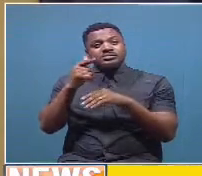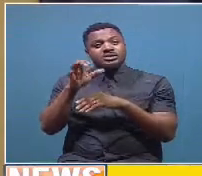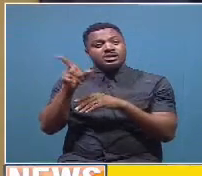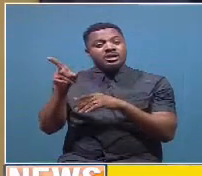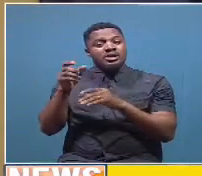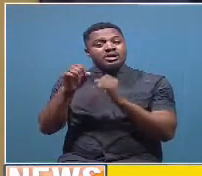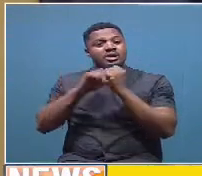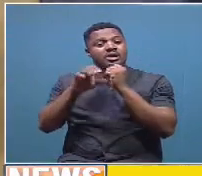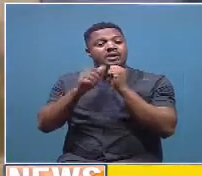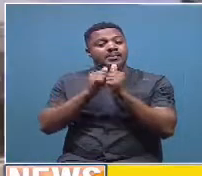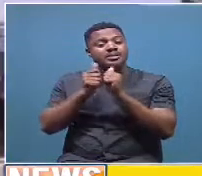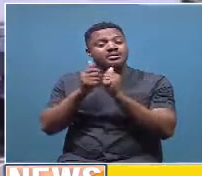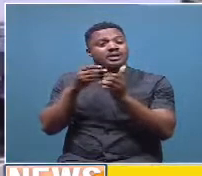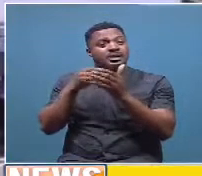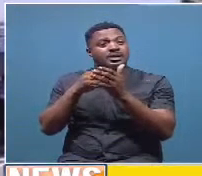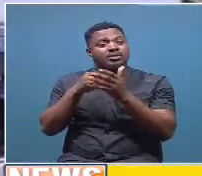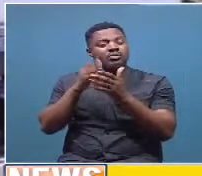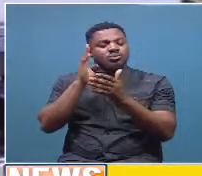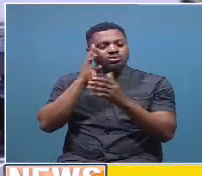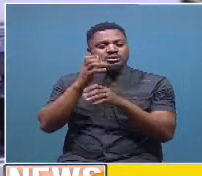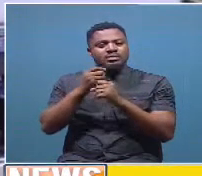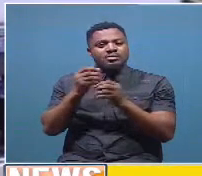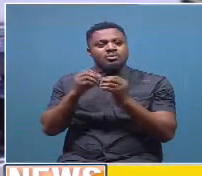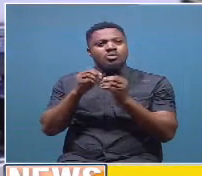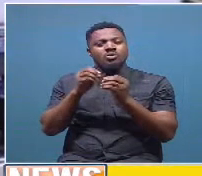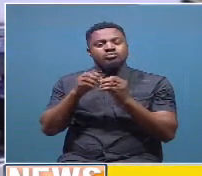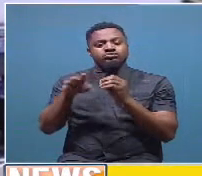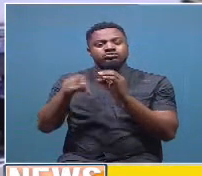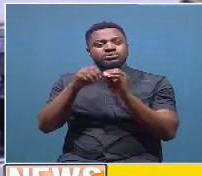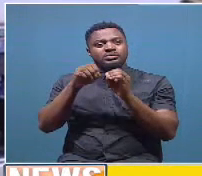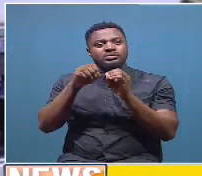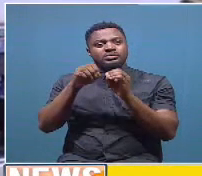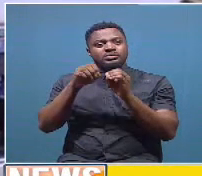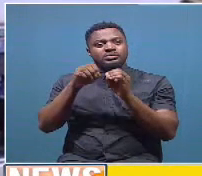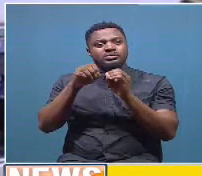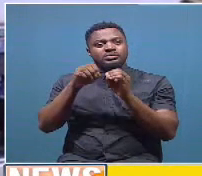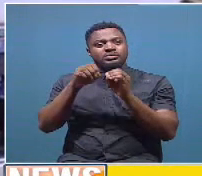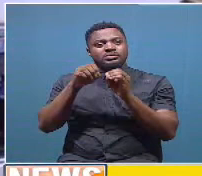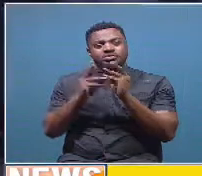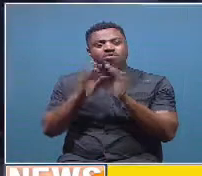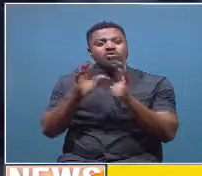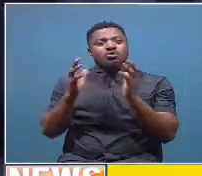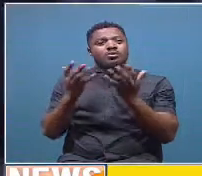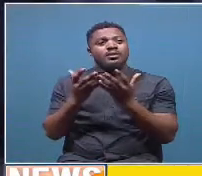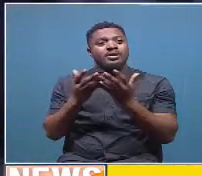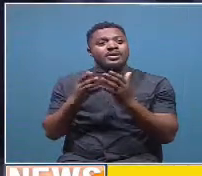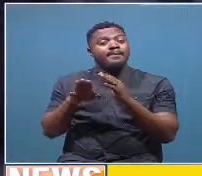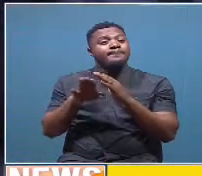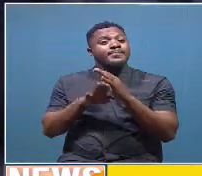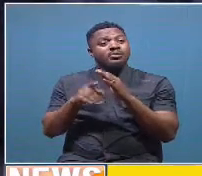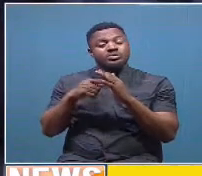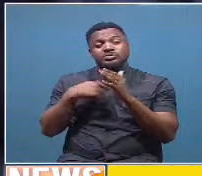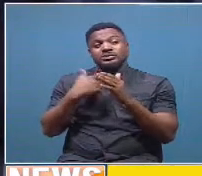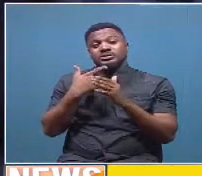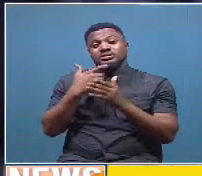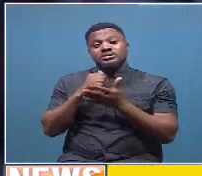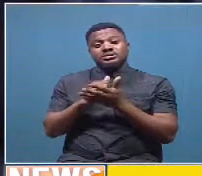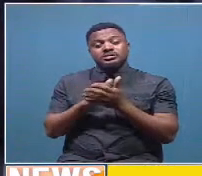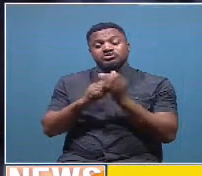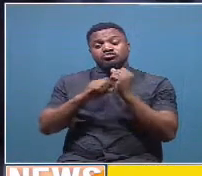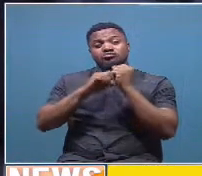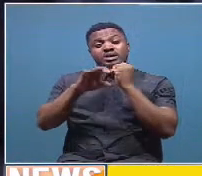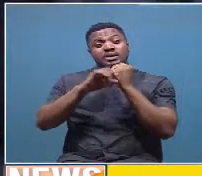is campaigning against, will gain more traction in Africa and the global space. Basically,